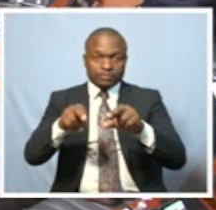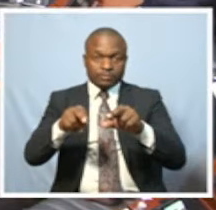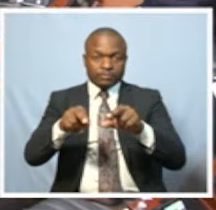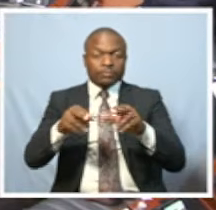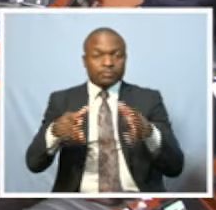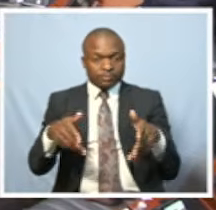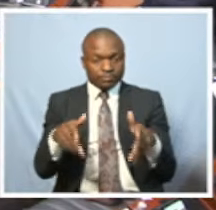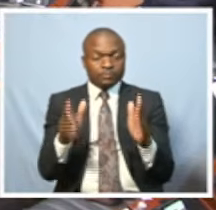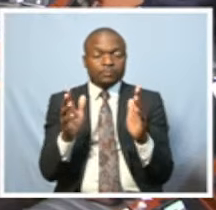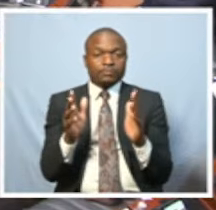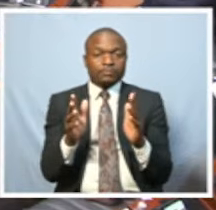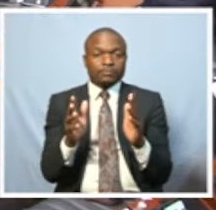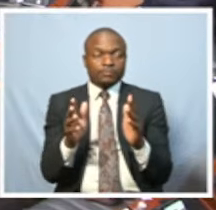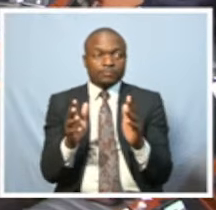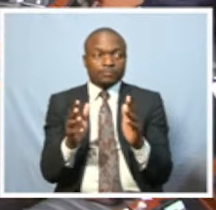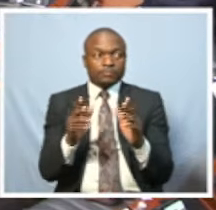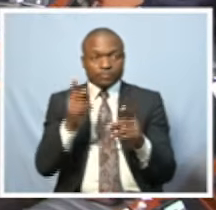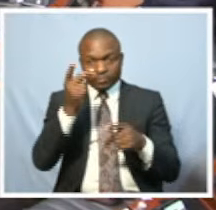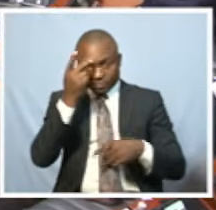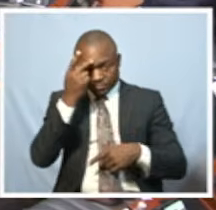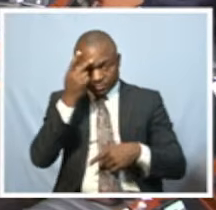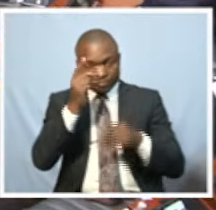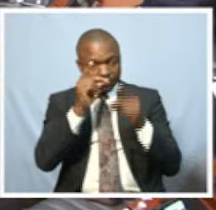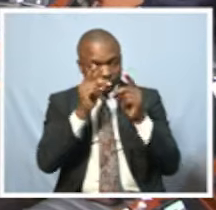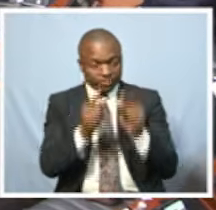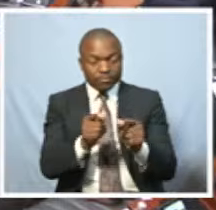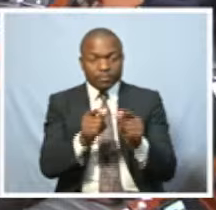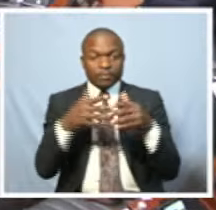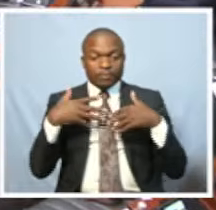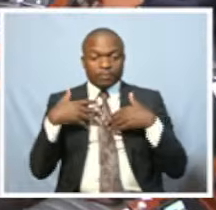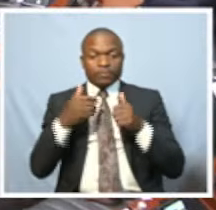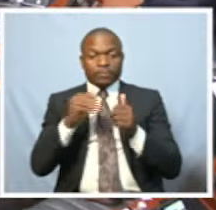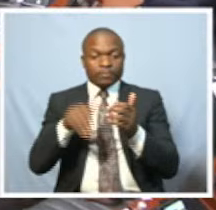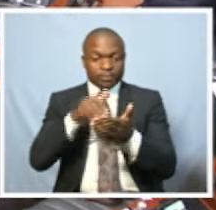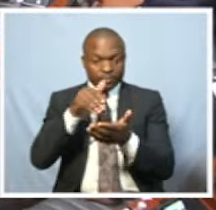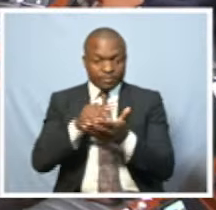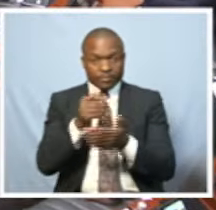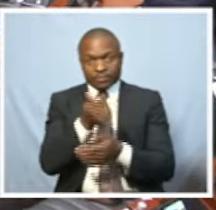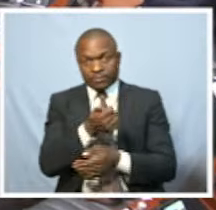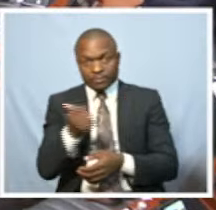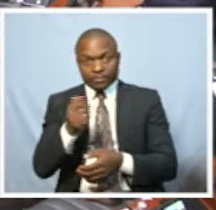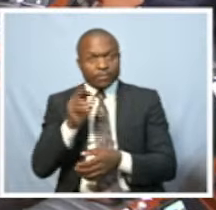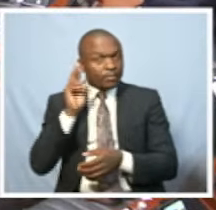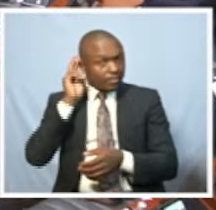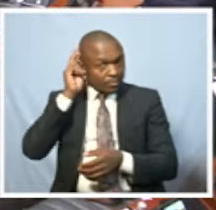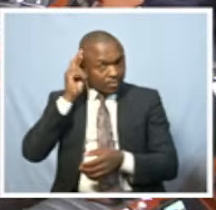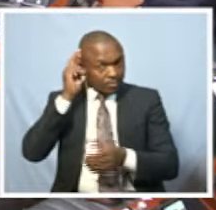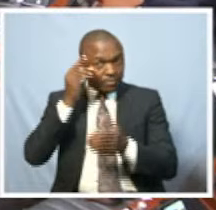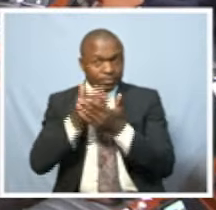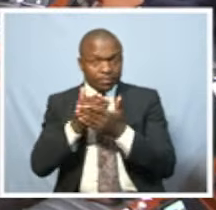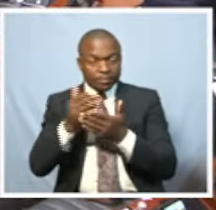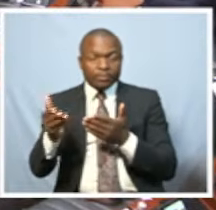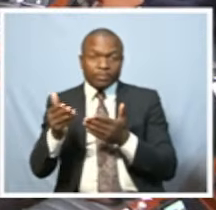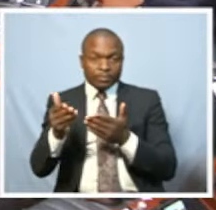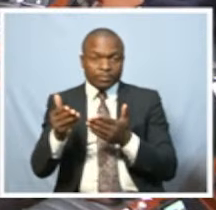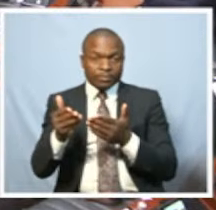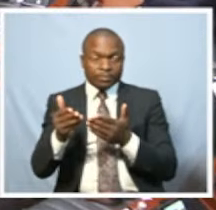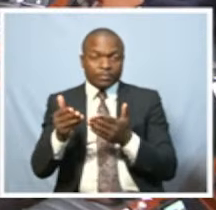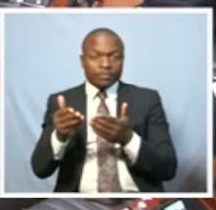the patients to get to the health centers on time. And then another reason was procurement of